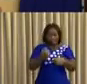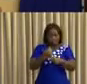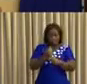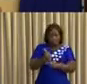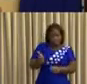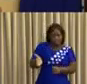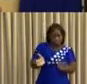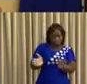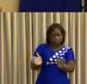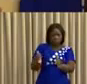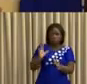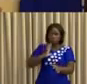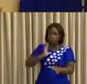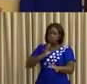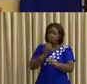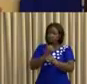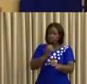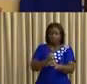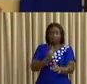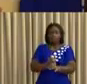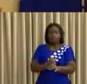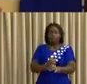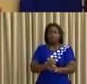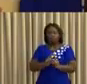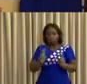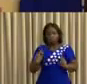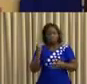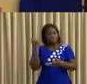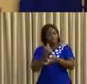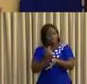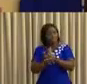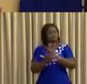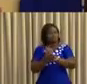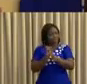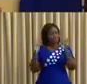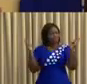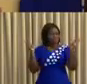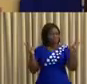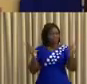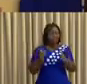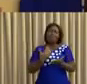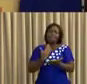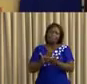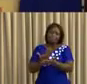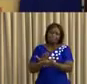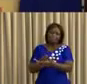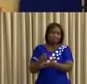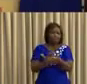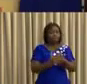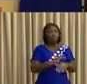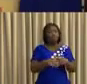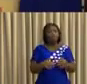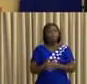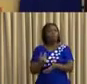manner befitting the image and status of Ghana. So I urge all eligible